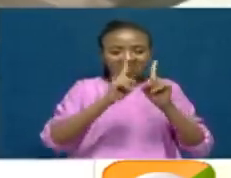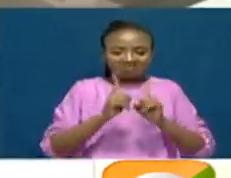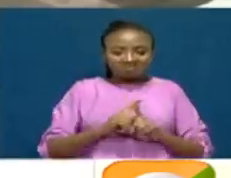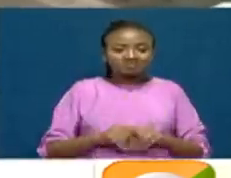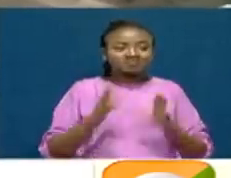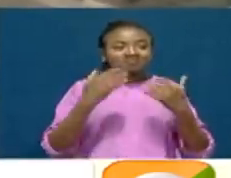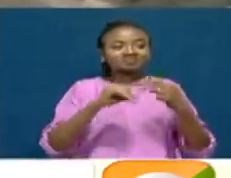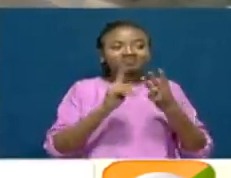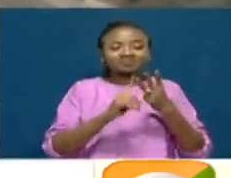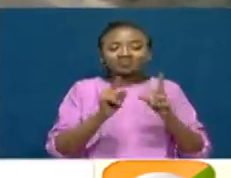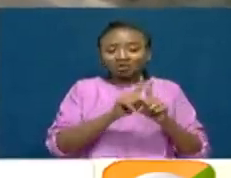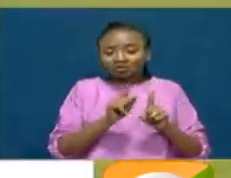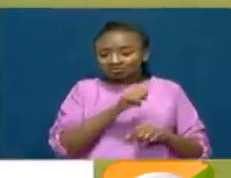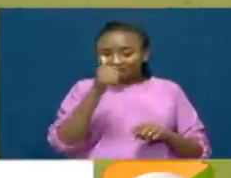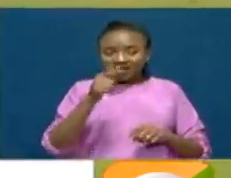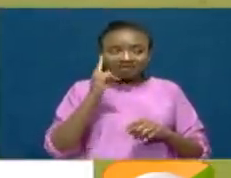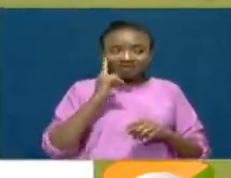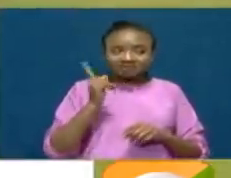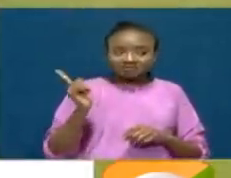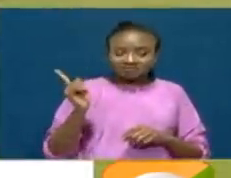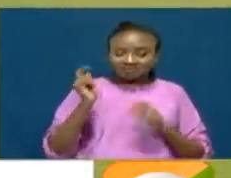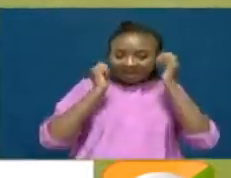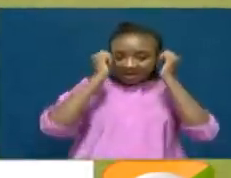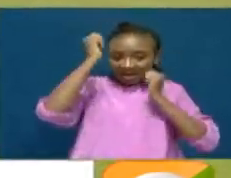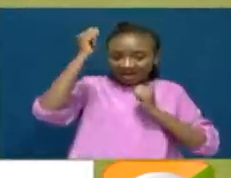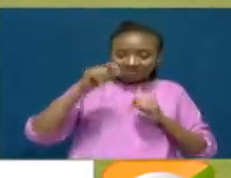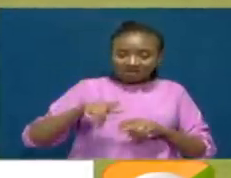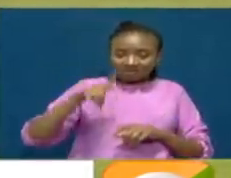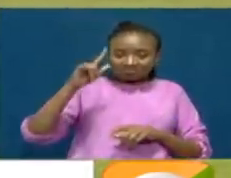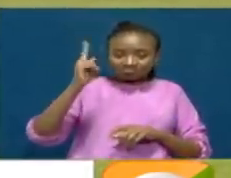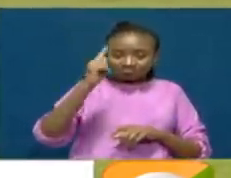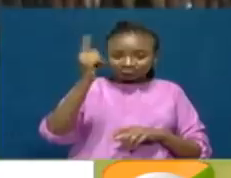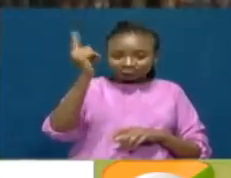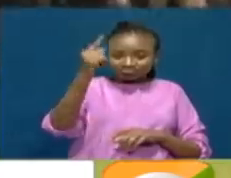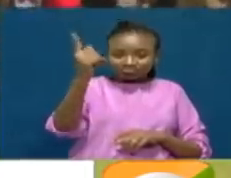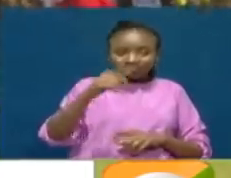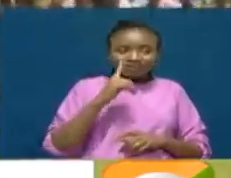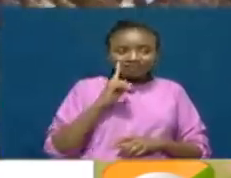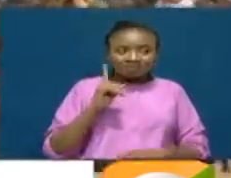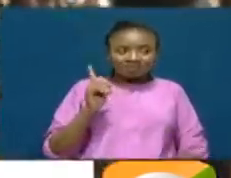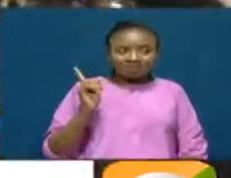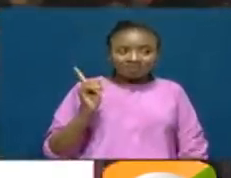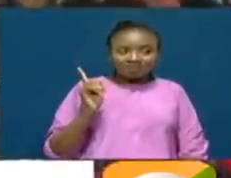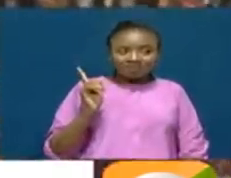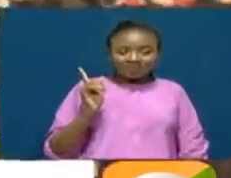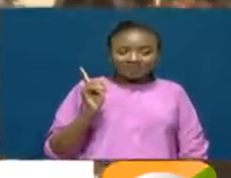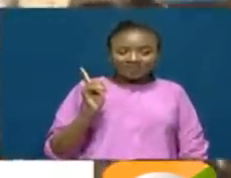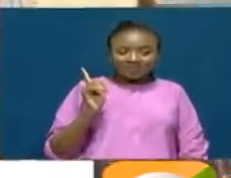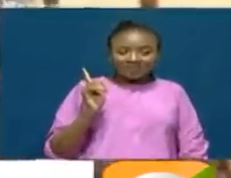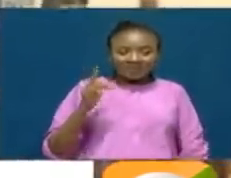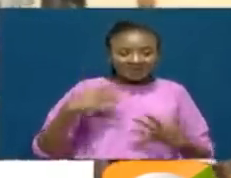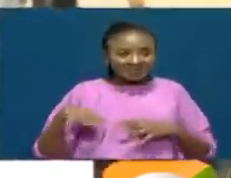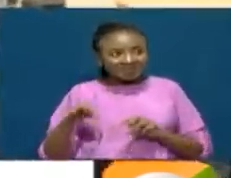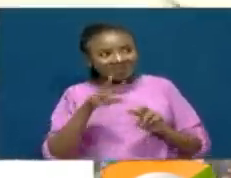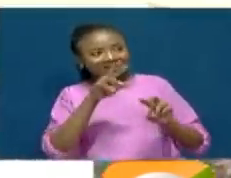Kenyans got to see first-hand military flight and rescue after the Puma helicopter landed at the grounds to cheers from members of